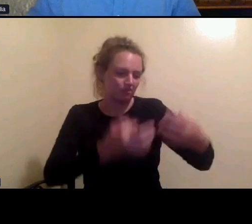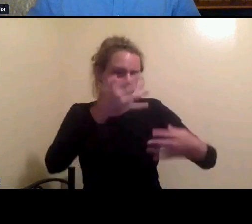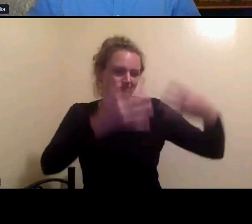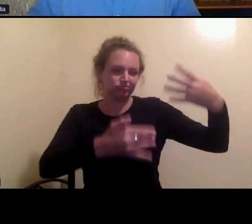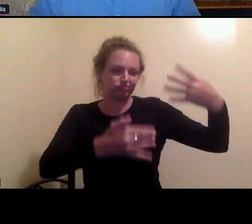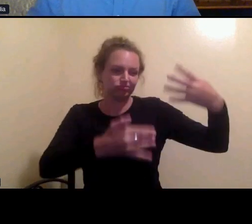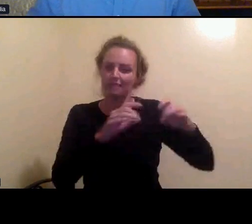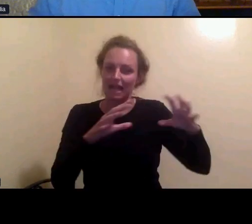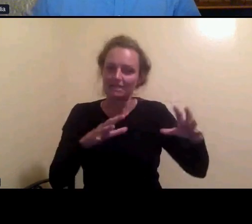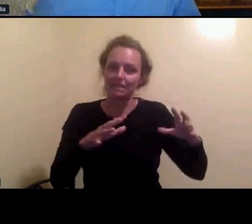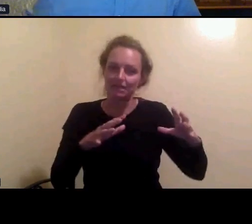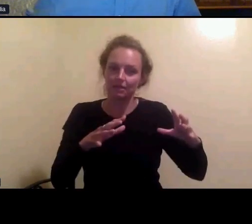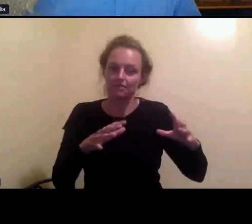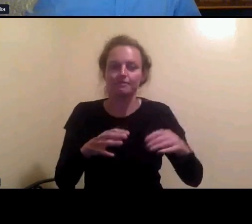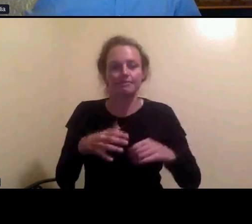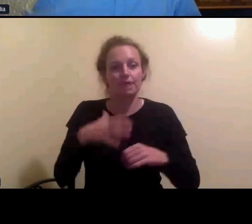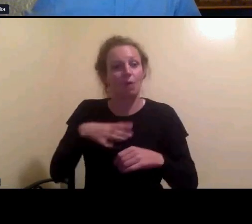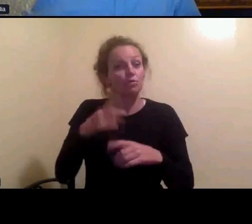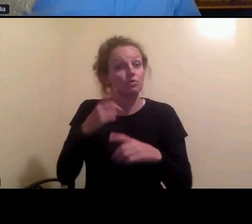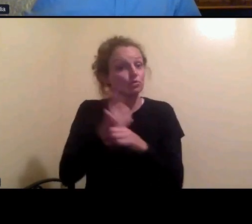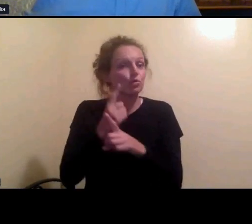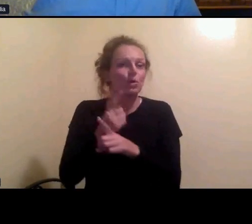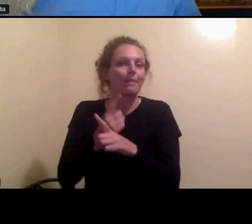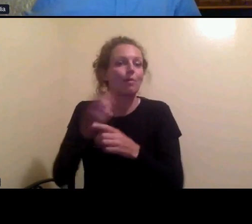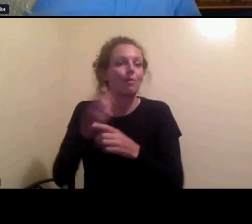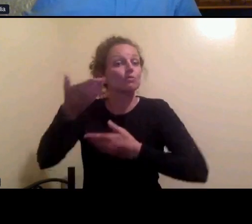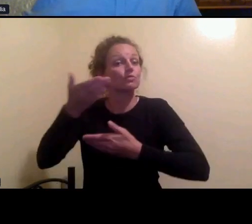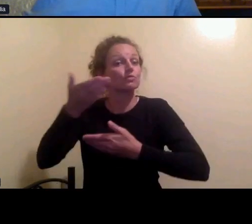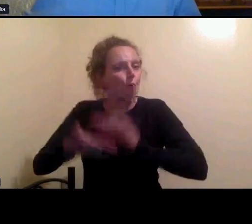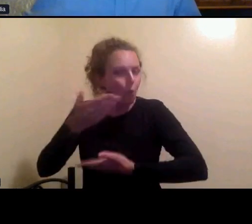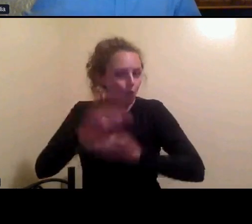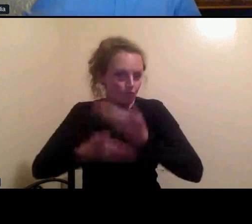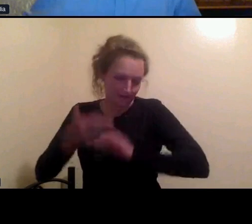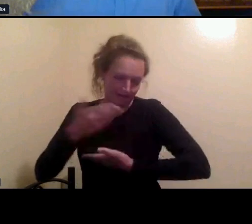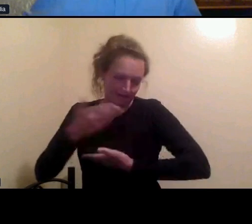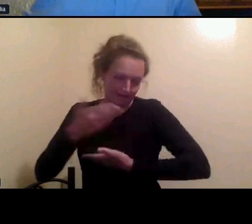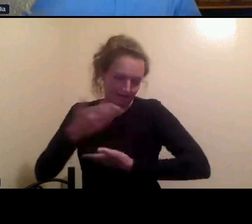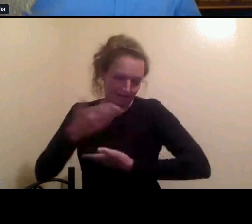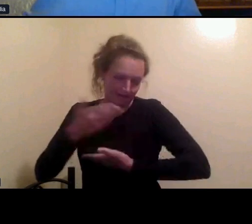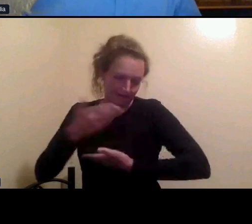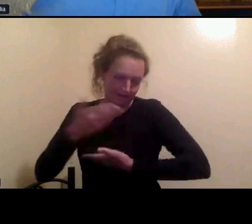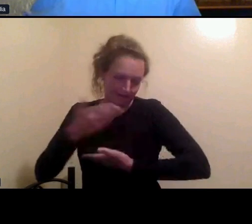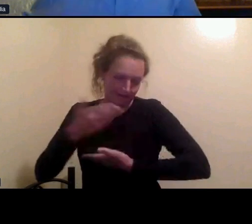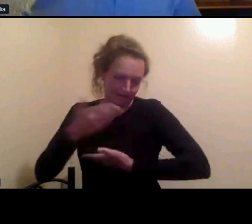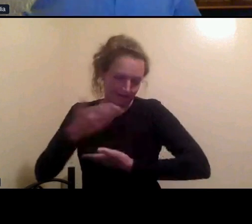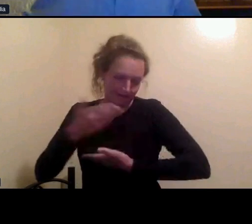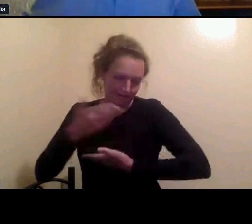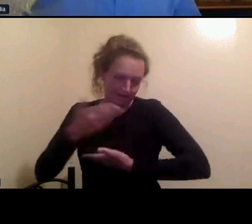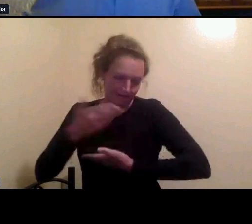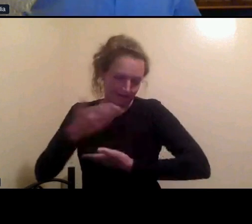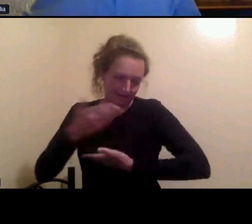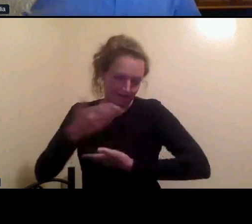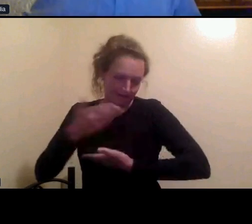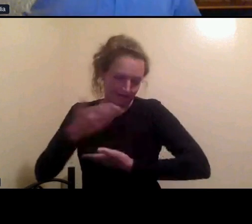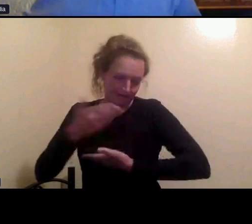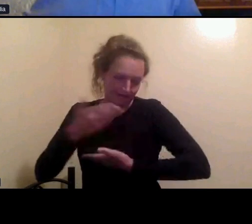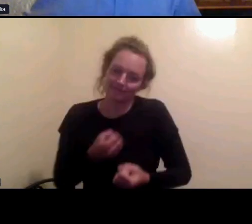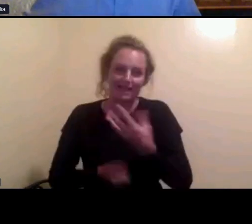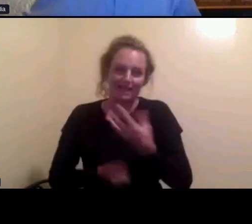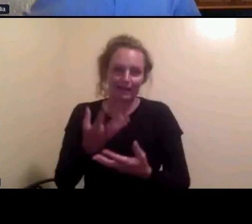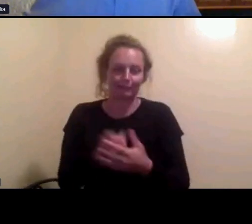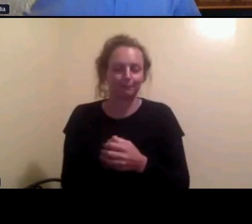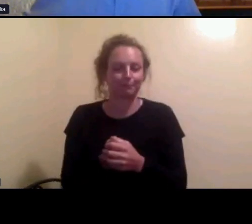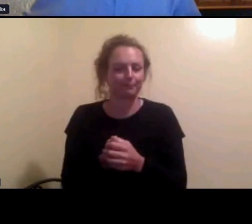about stories and the importance of storytelling as part of this. And the one I often think about is a colleague I worked with